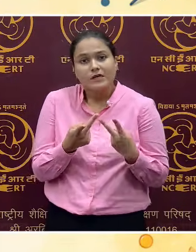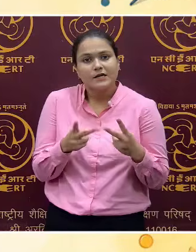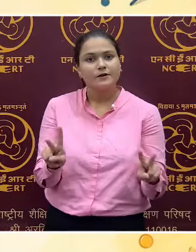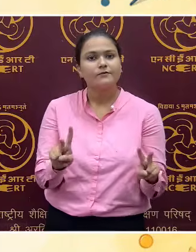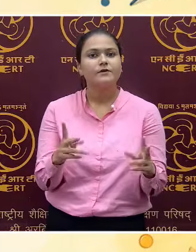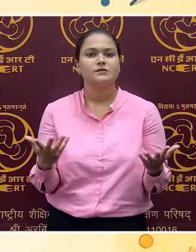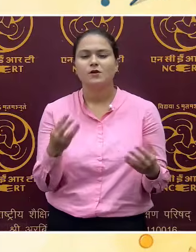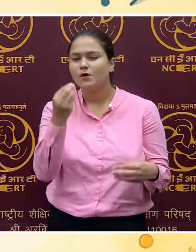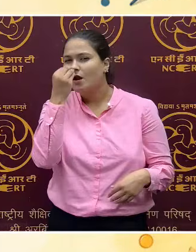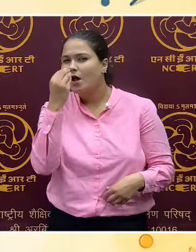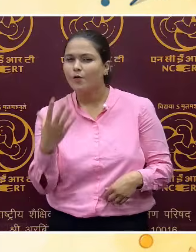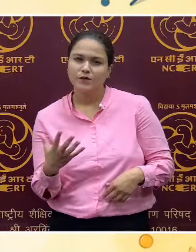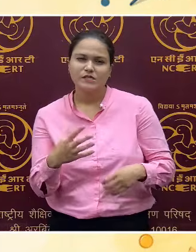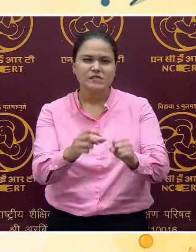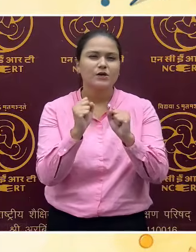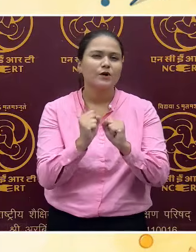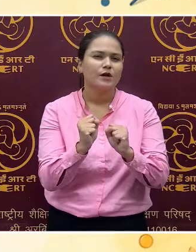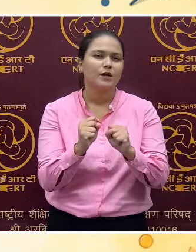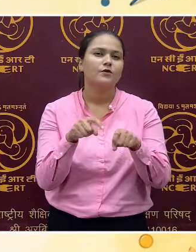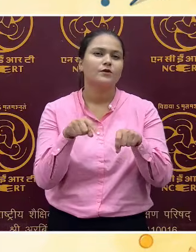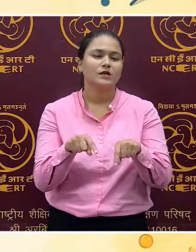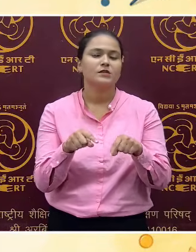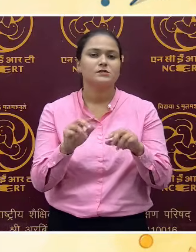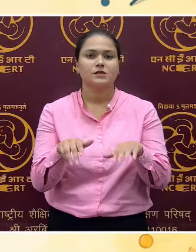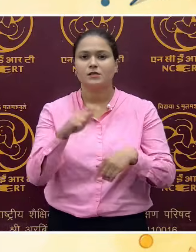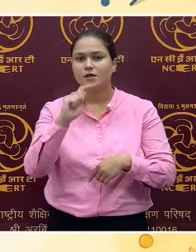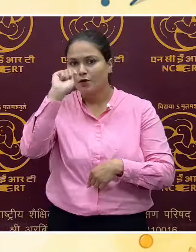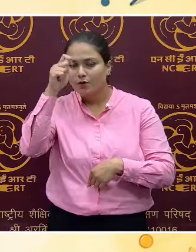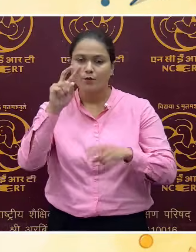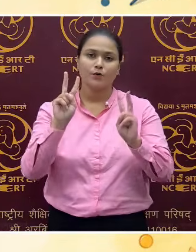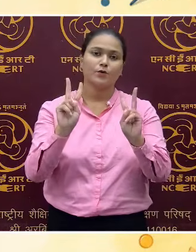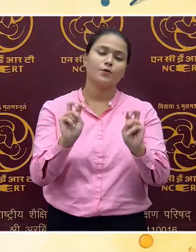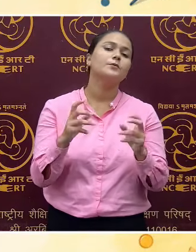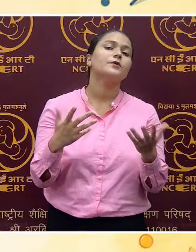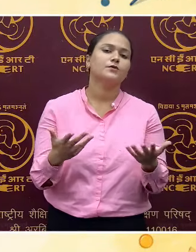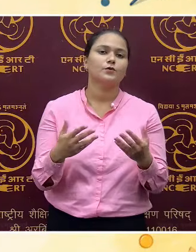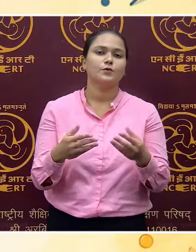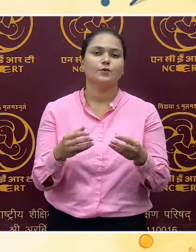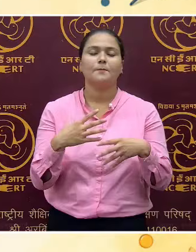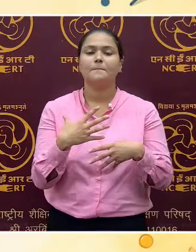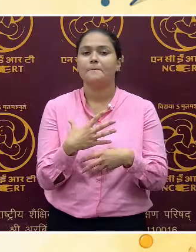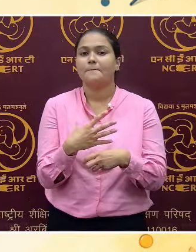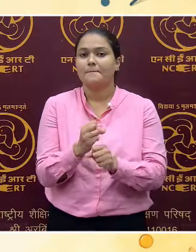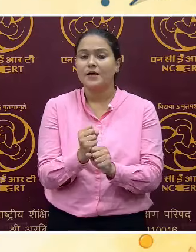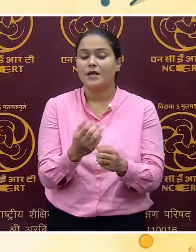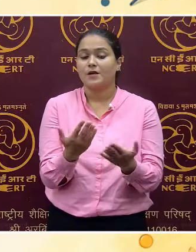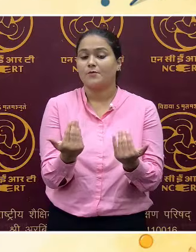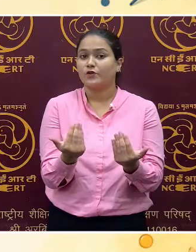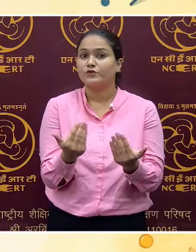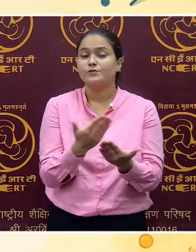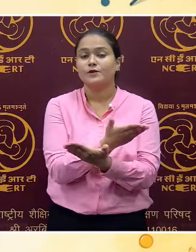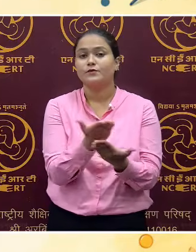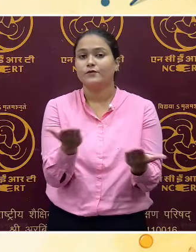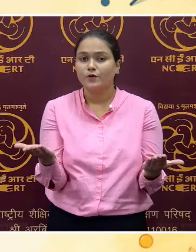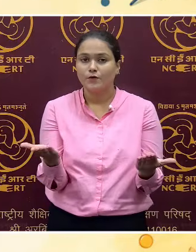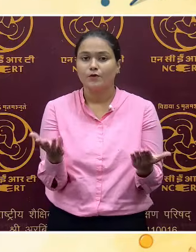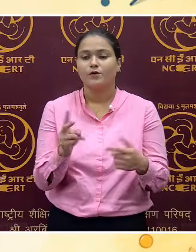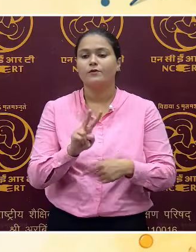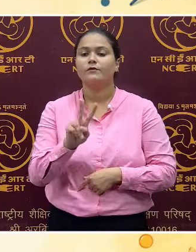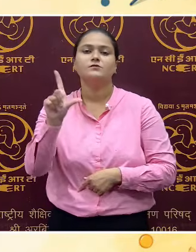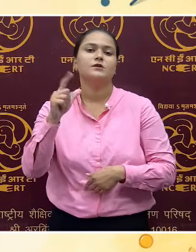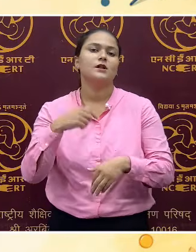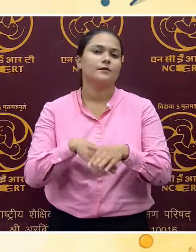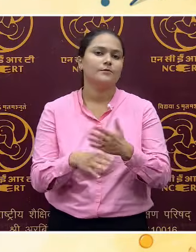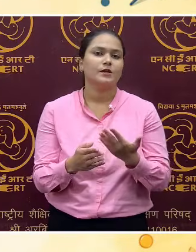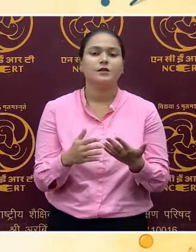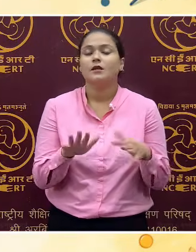how easy or difficult is it a subject or a topic to make it available on virtual labs?